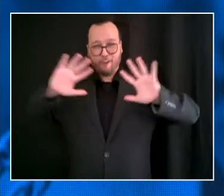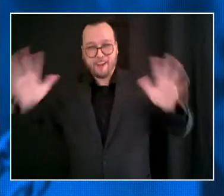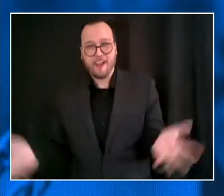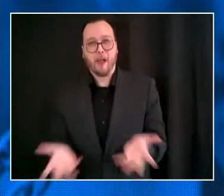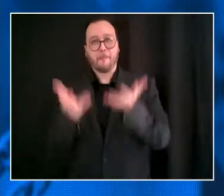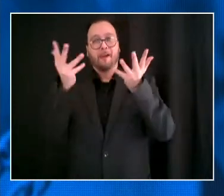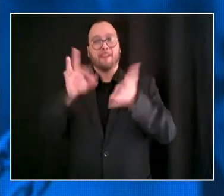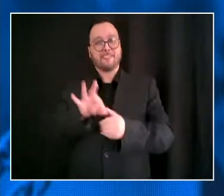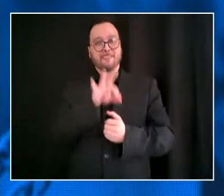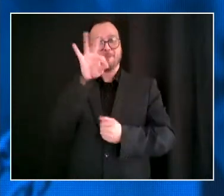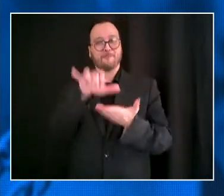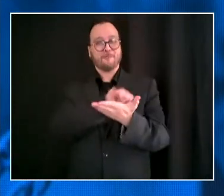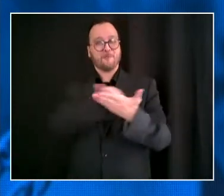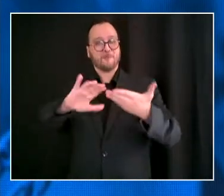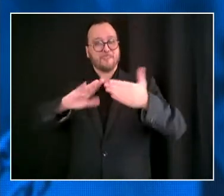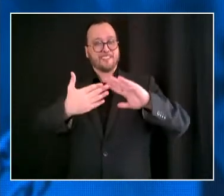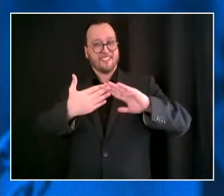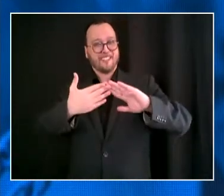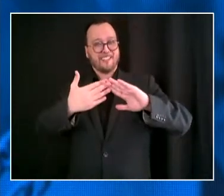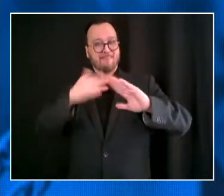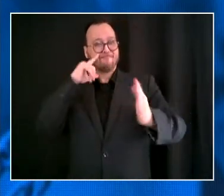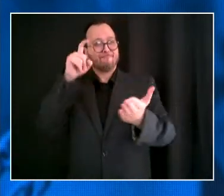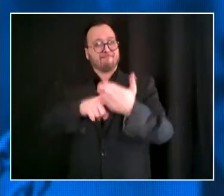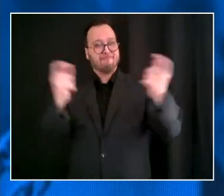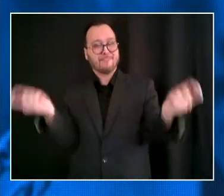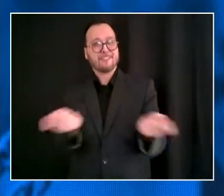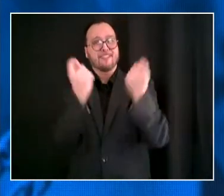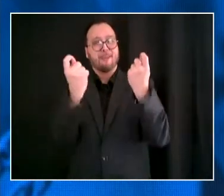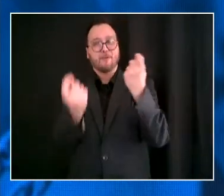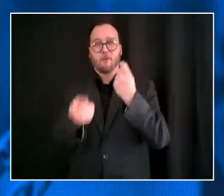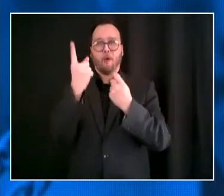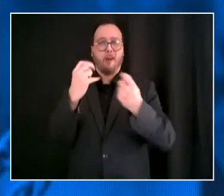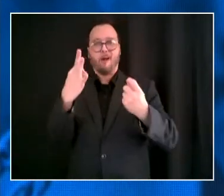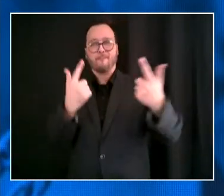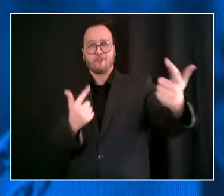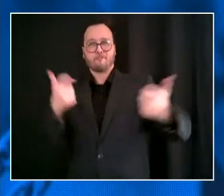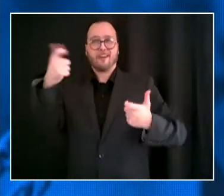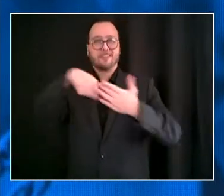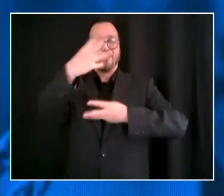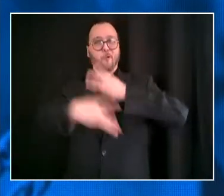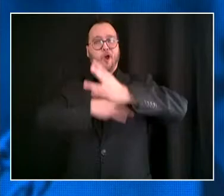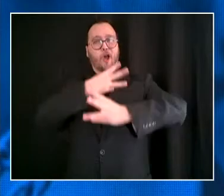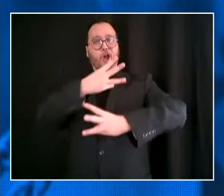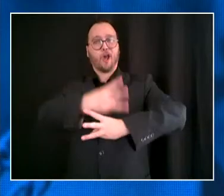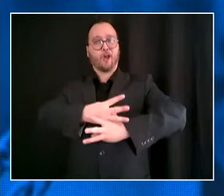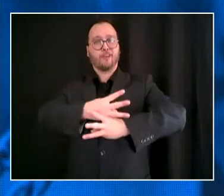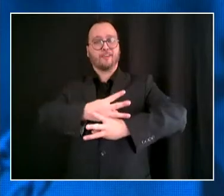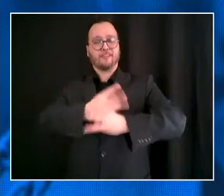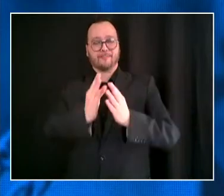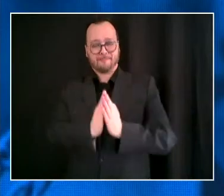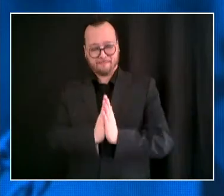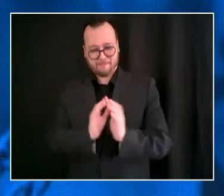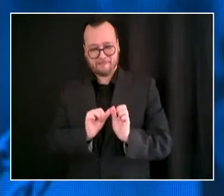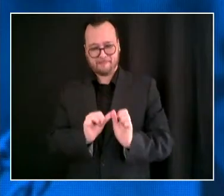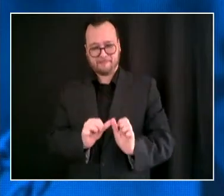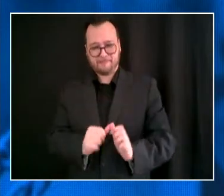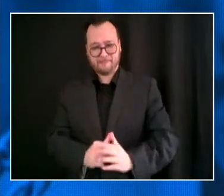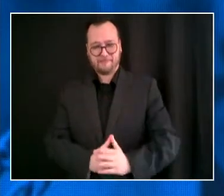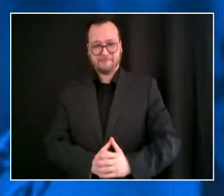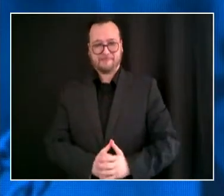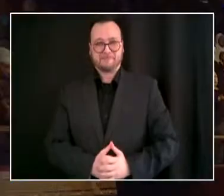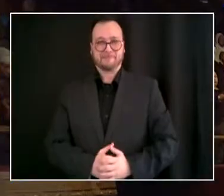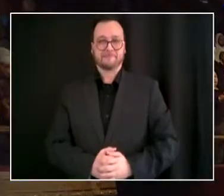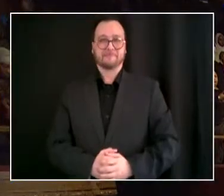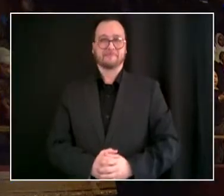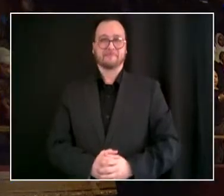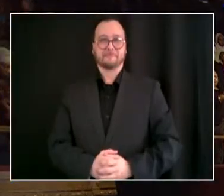of New York City, celebrated as one of the greatest in the world. Vaheguru Ji Ka Khalsa, Vaheguru Ji Ki Fateh.